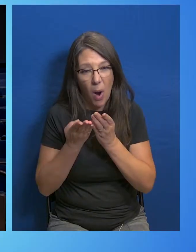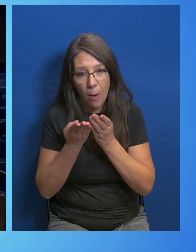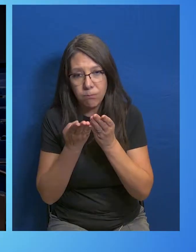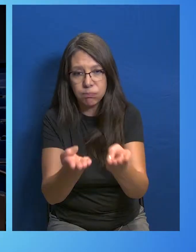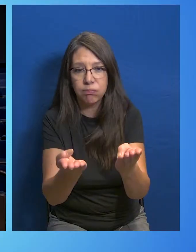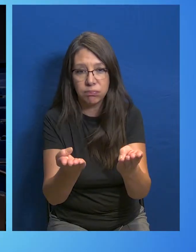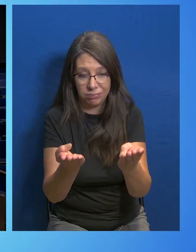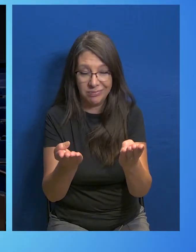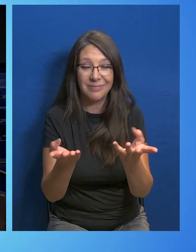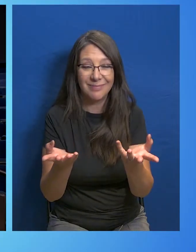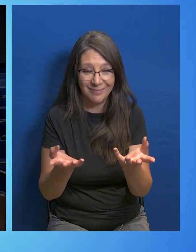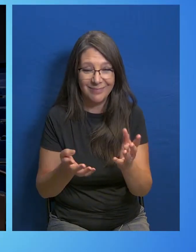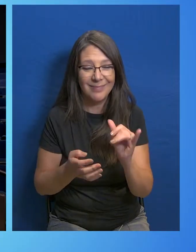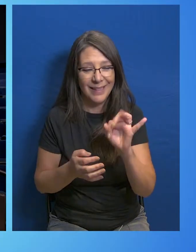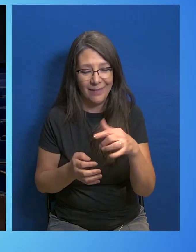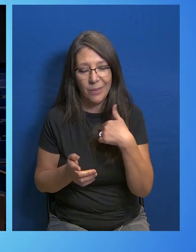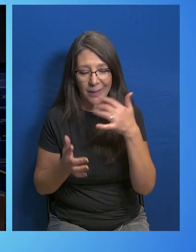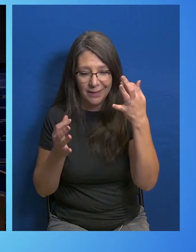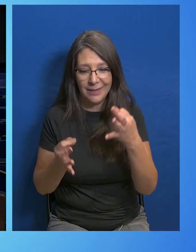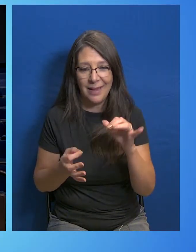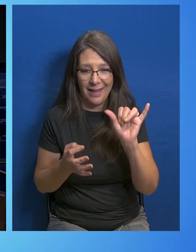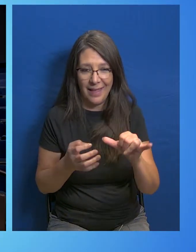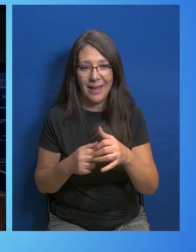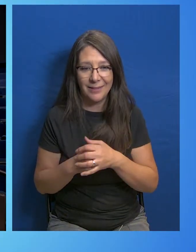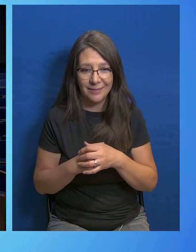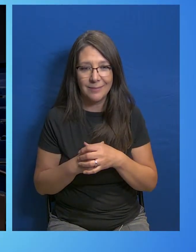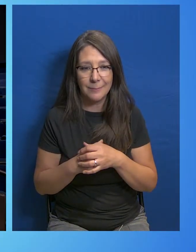we could be looking at if we decide to run for.